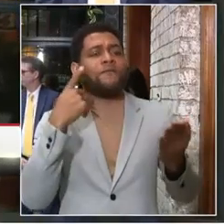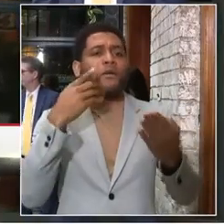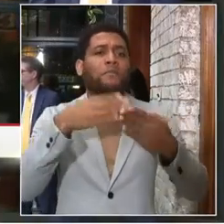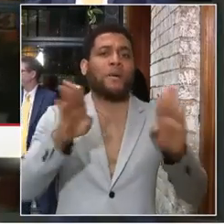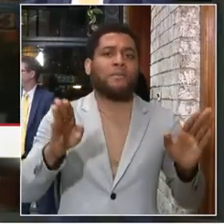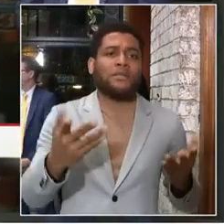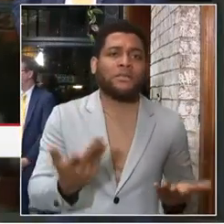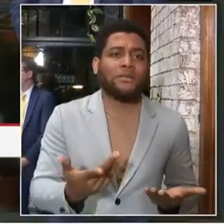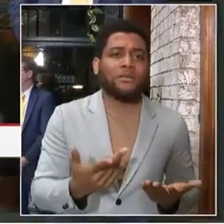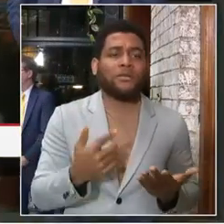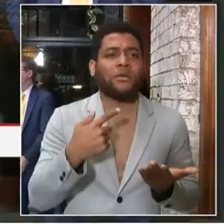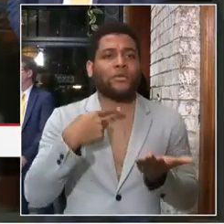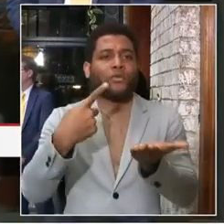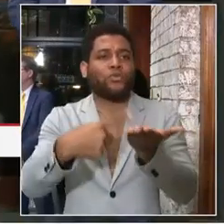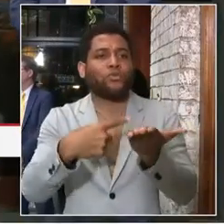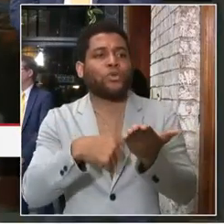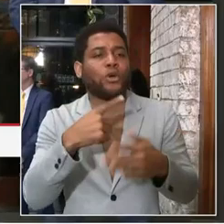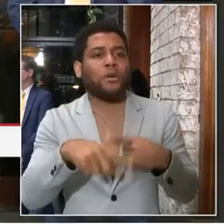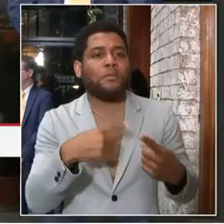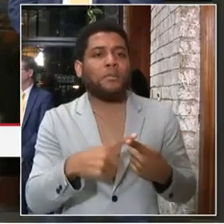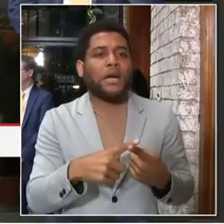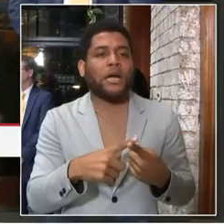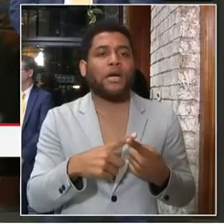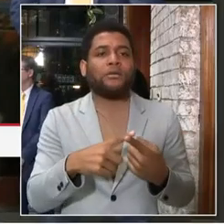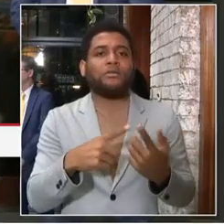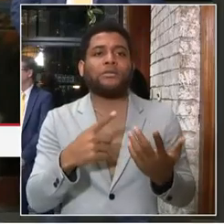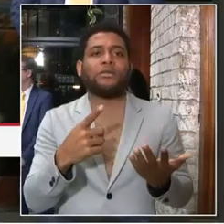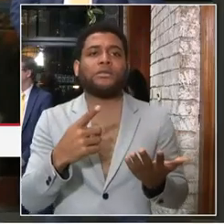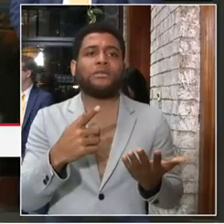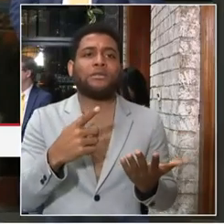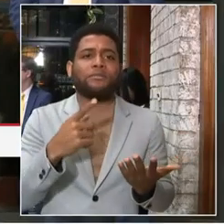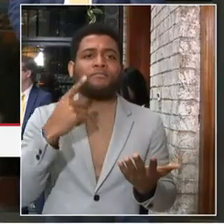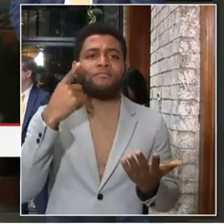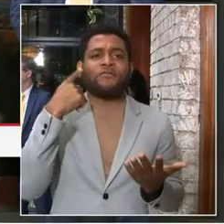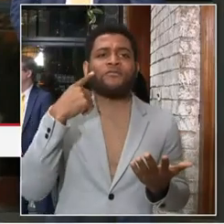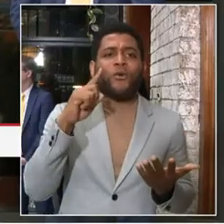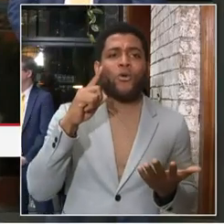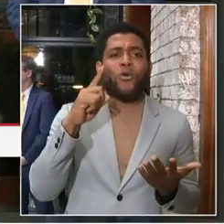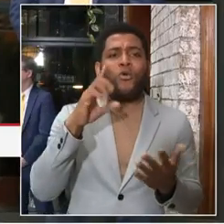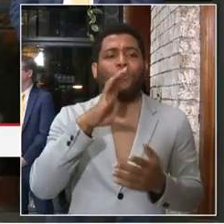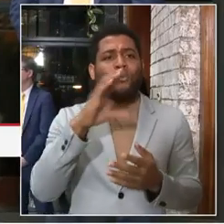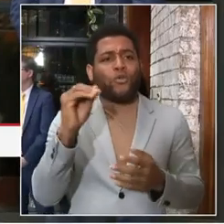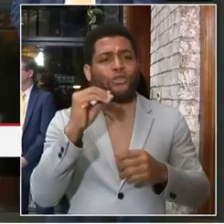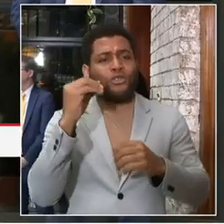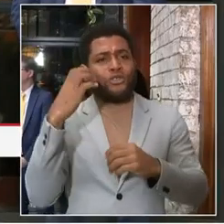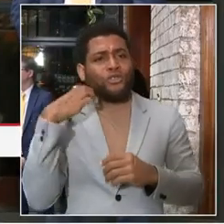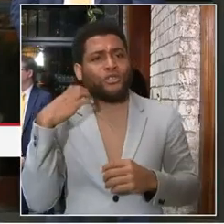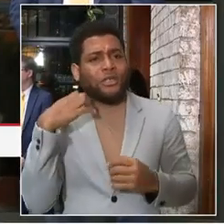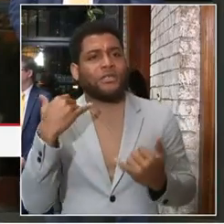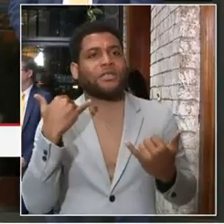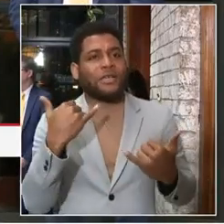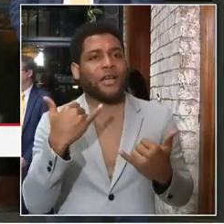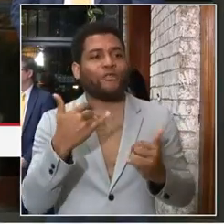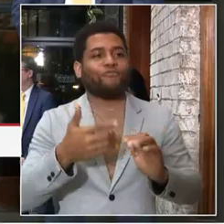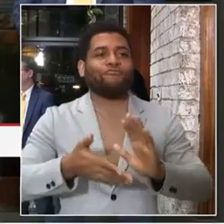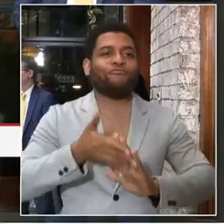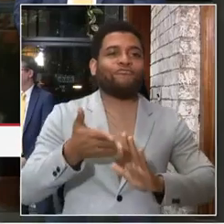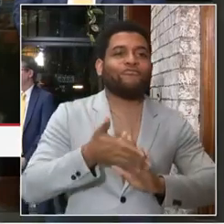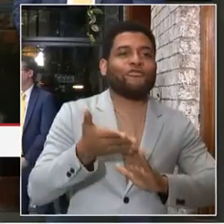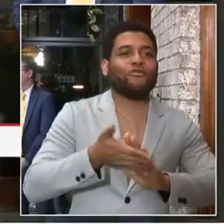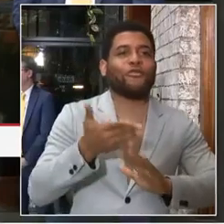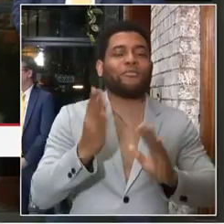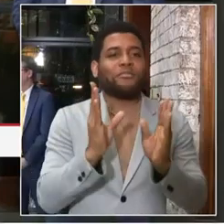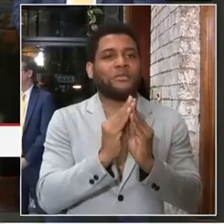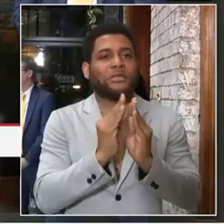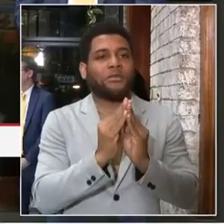of the roundtable are the co-chairs are convening those meetings. Some of the meetings are